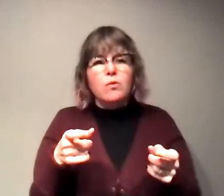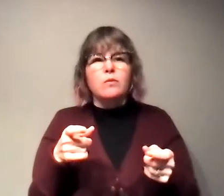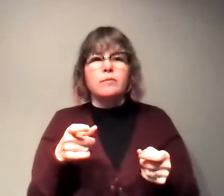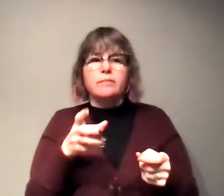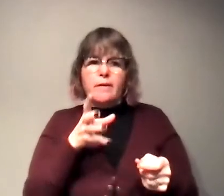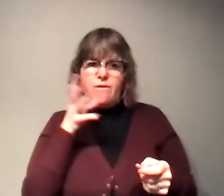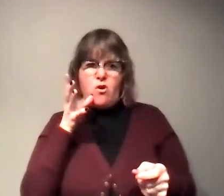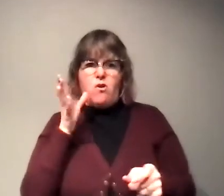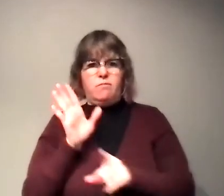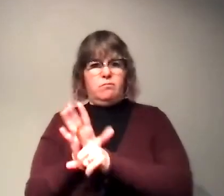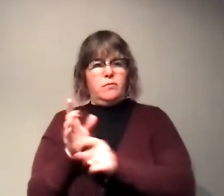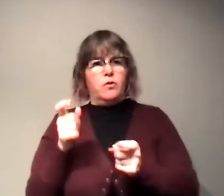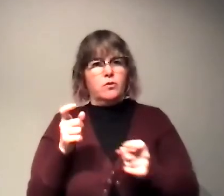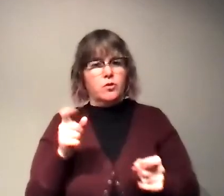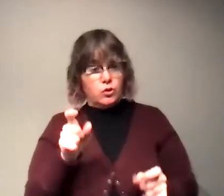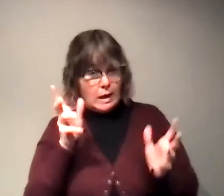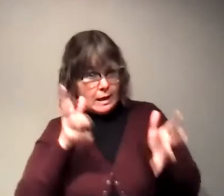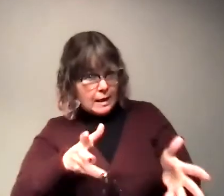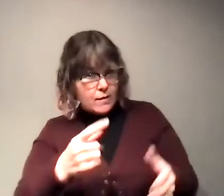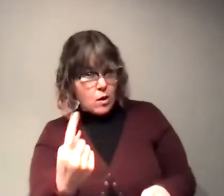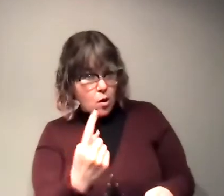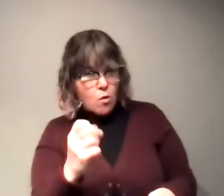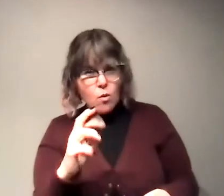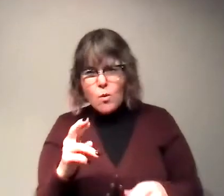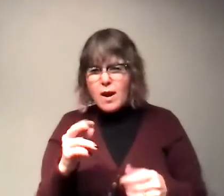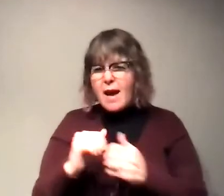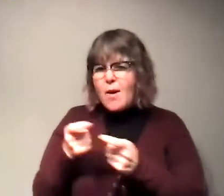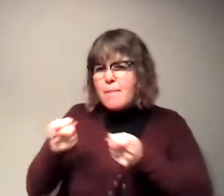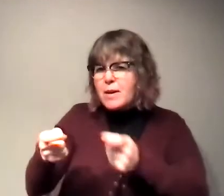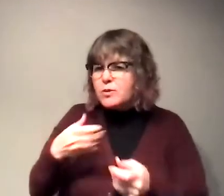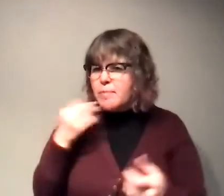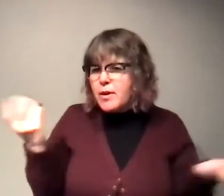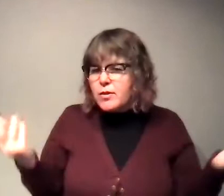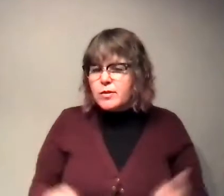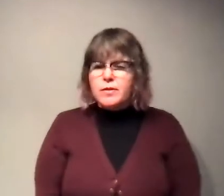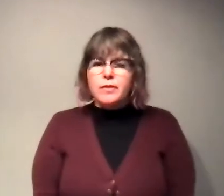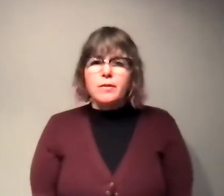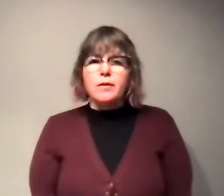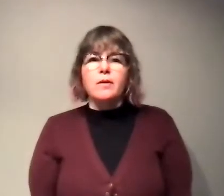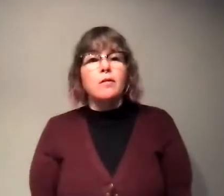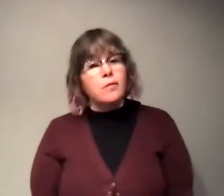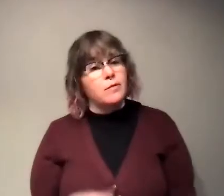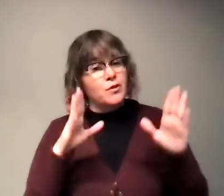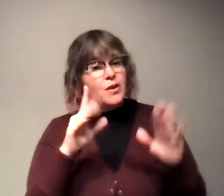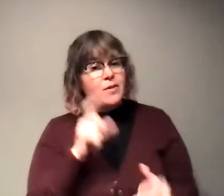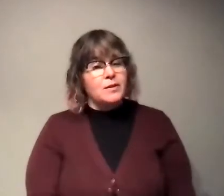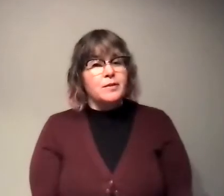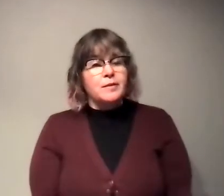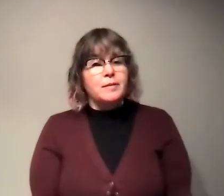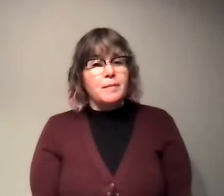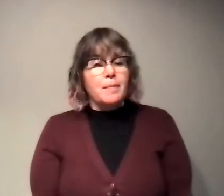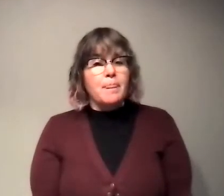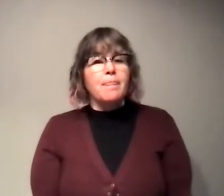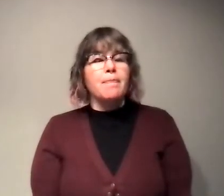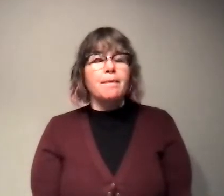farms. Should these be left alone, or how could they be managed better? Oh, that's a great question.